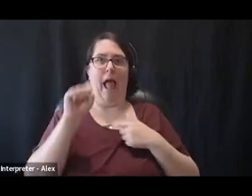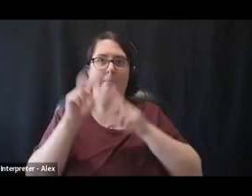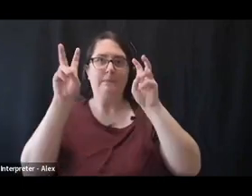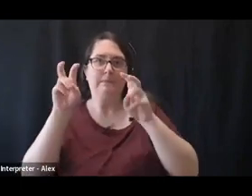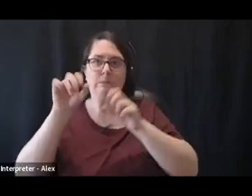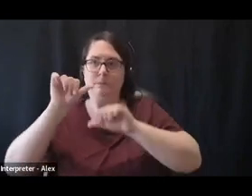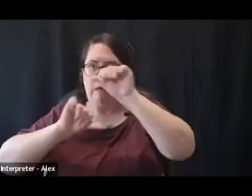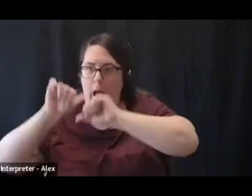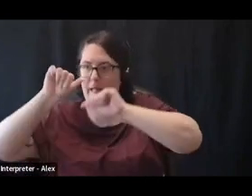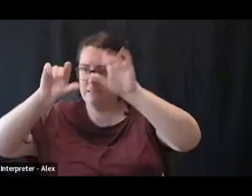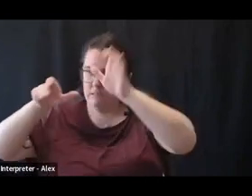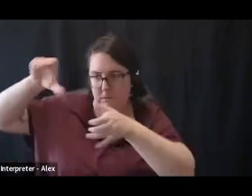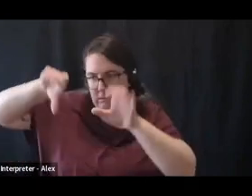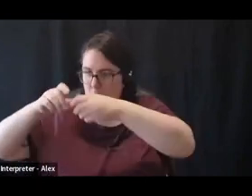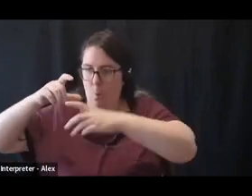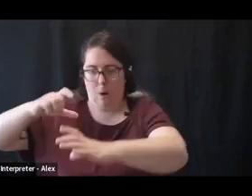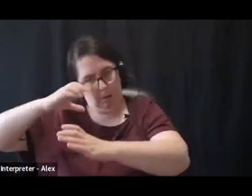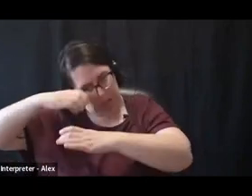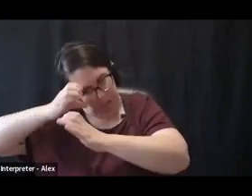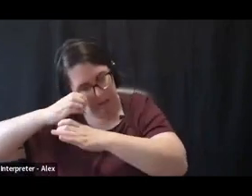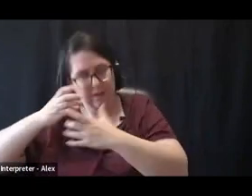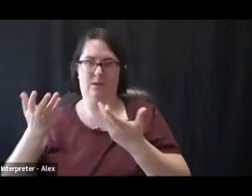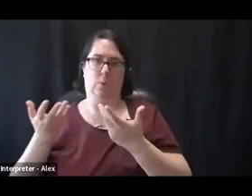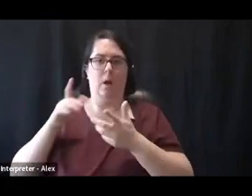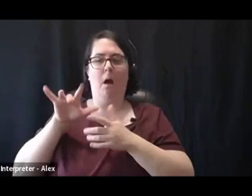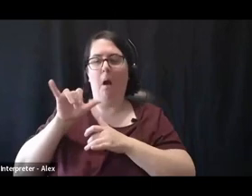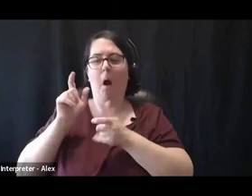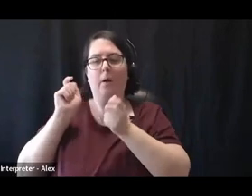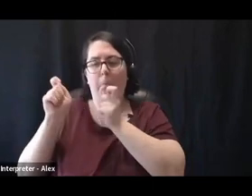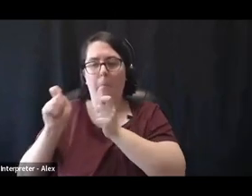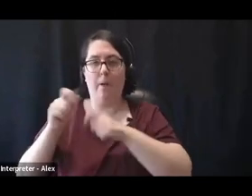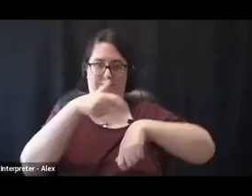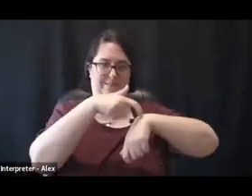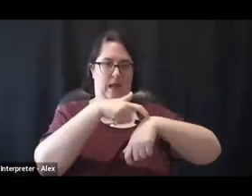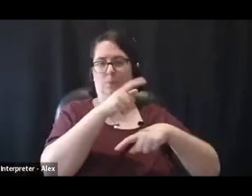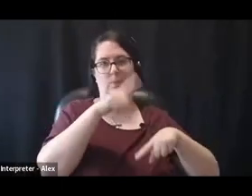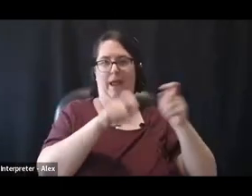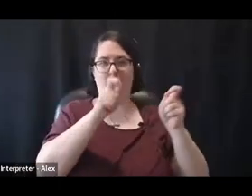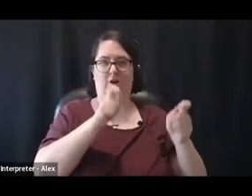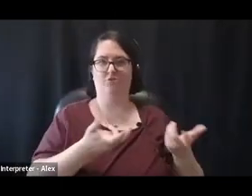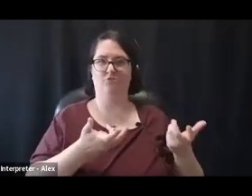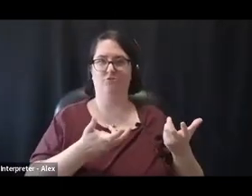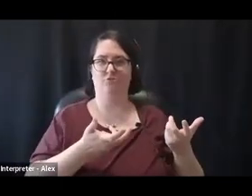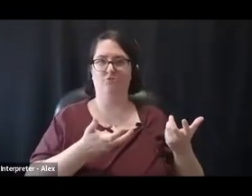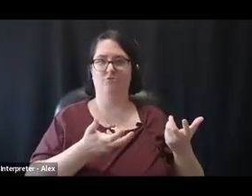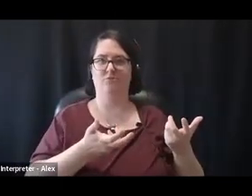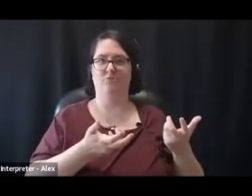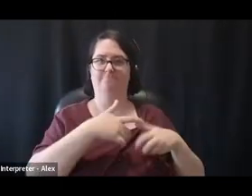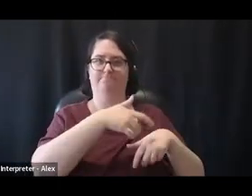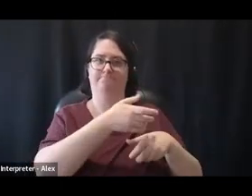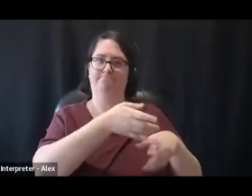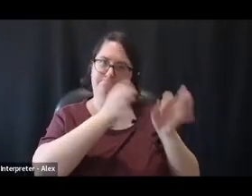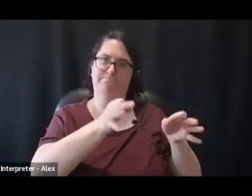to understand things, that putting things under a microscope to be able to understand them is not a reflection of the kind of process that lets